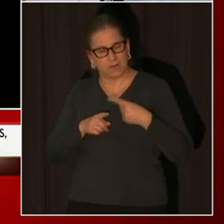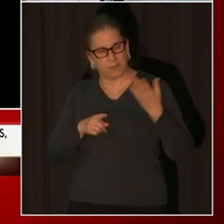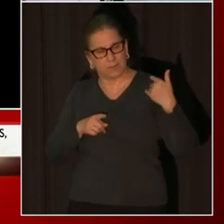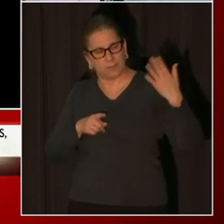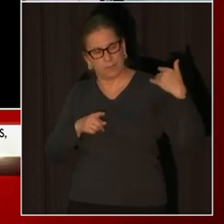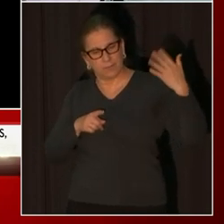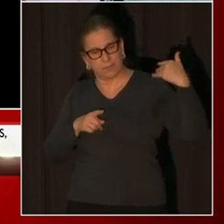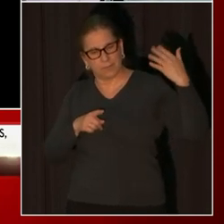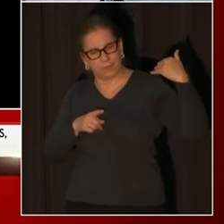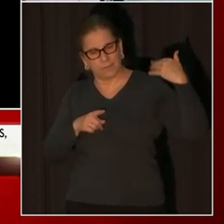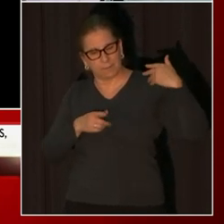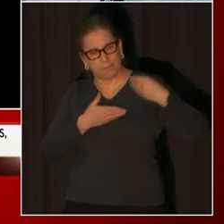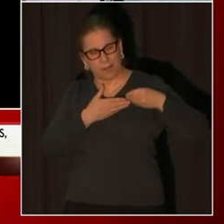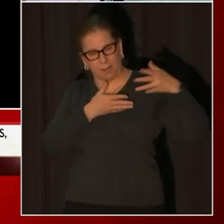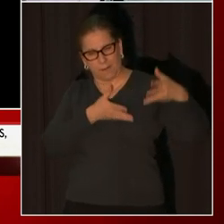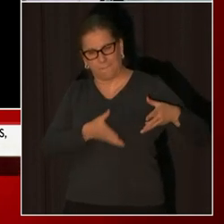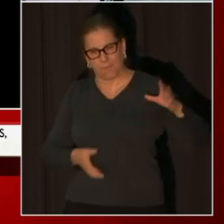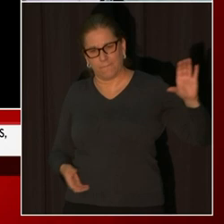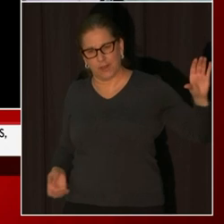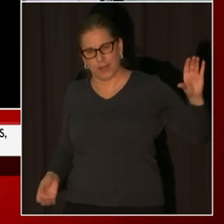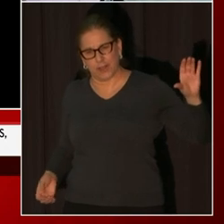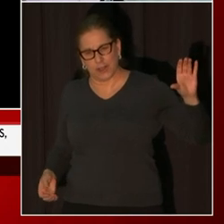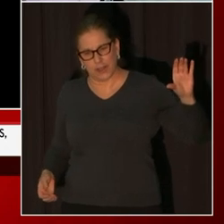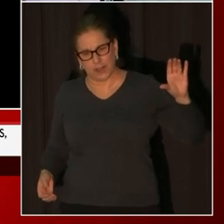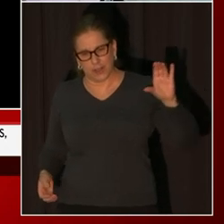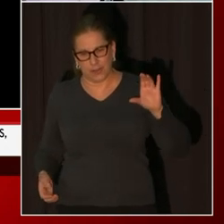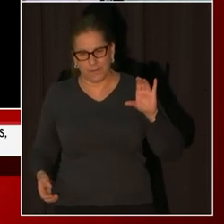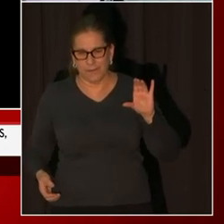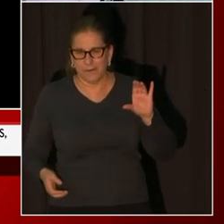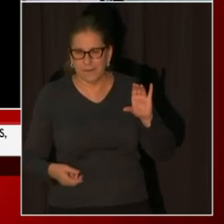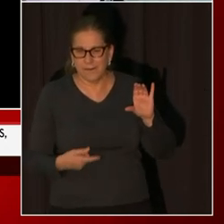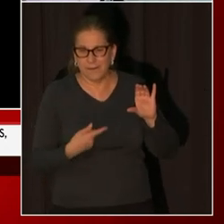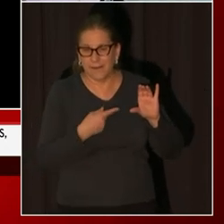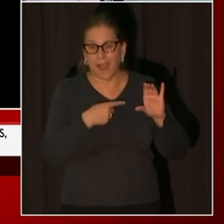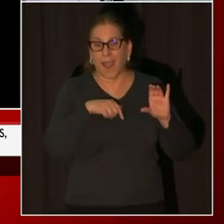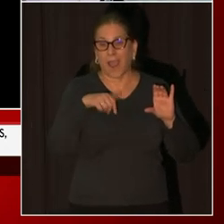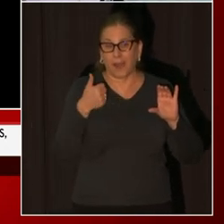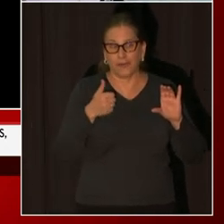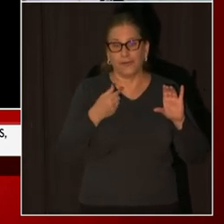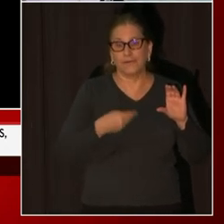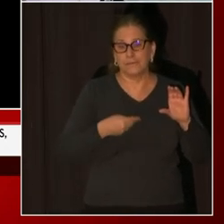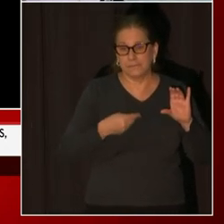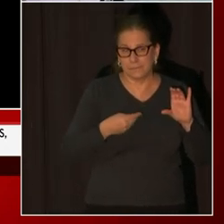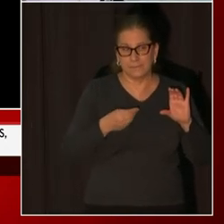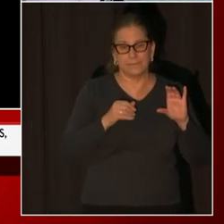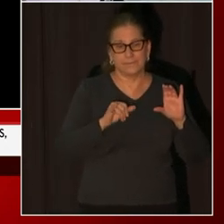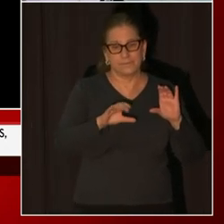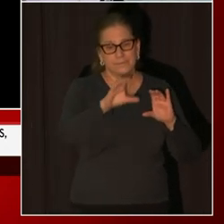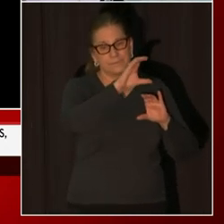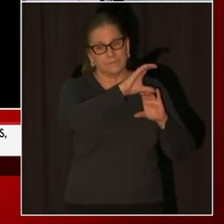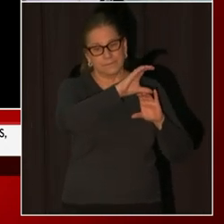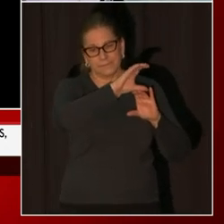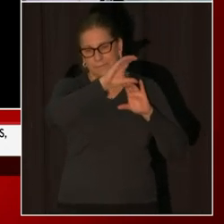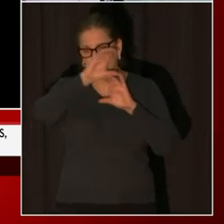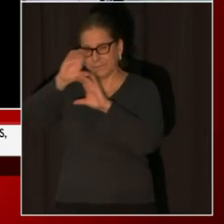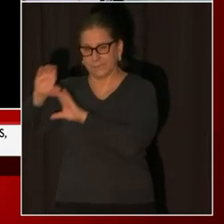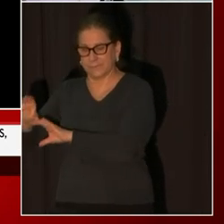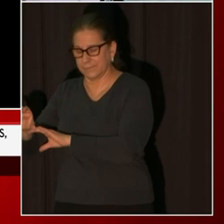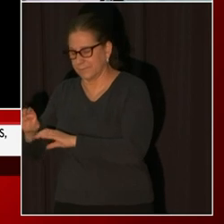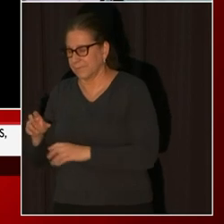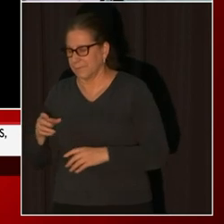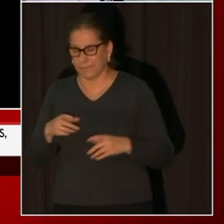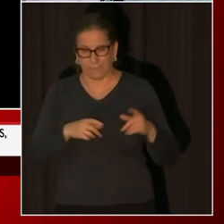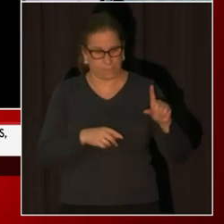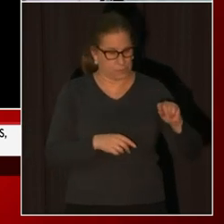that I referred to earlier, and other financial tools to balance in fiscal year 20. These are things that we did on top